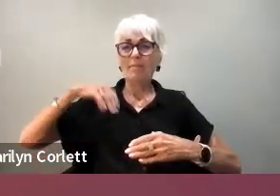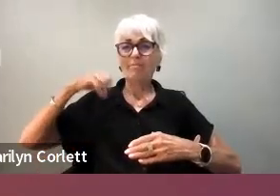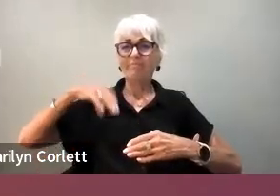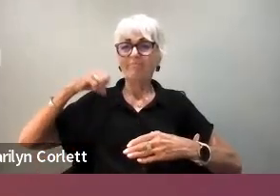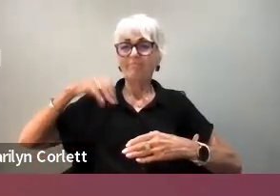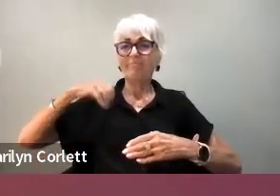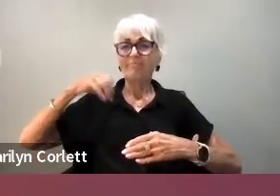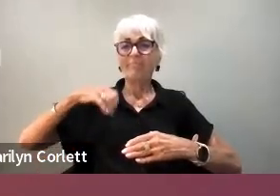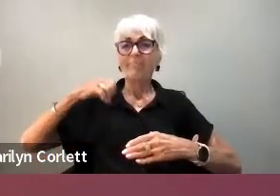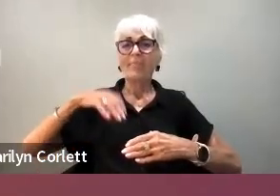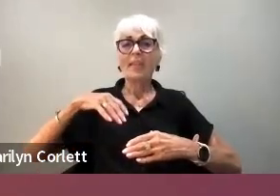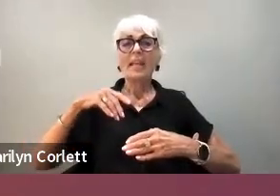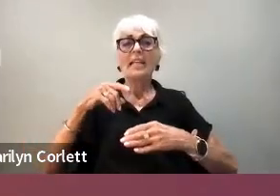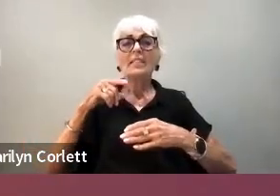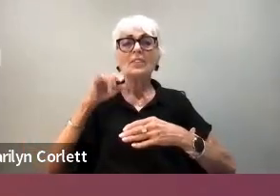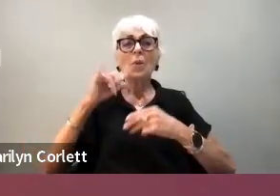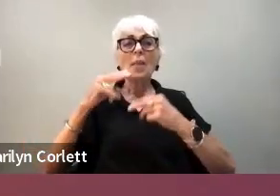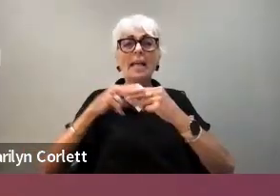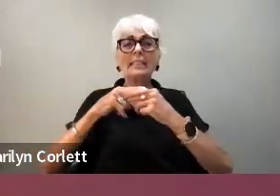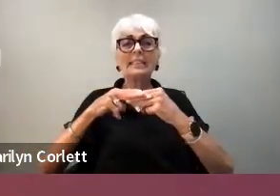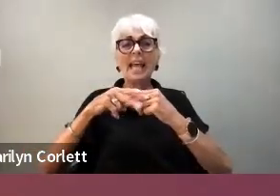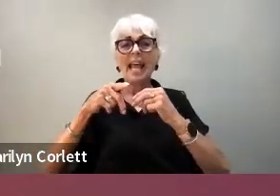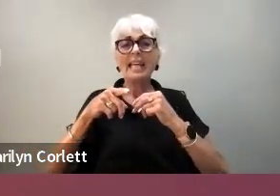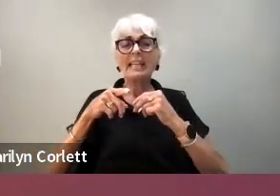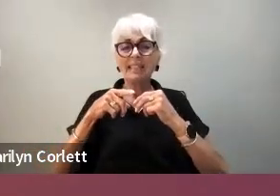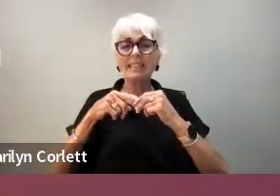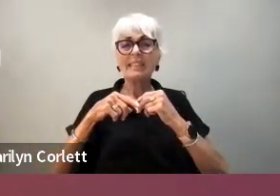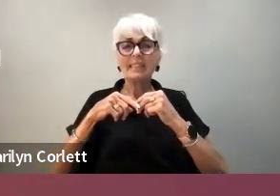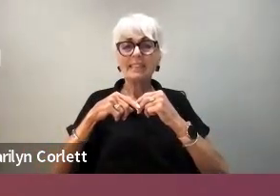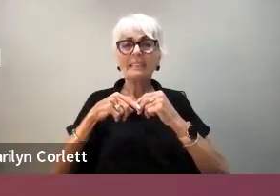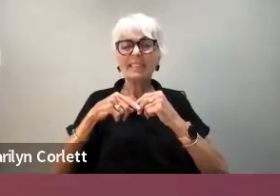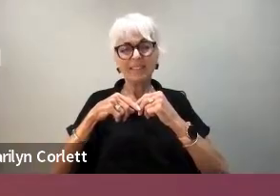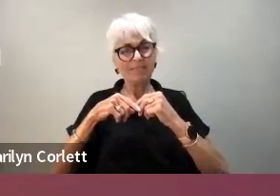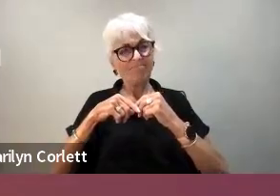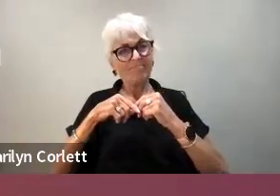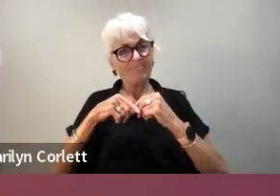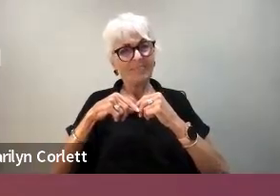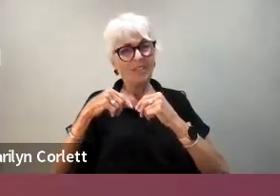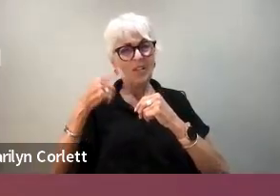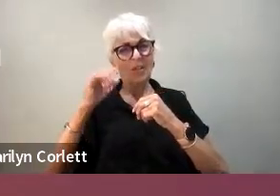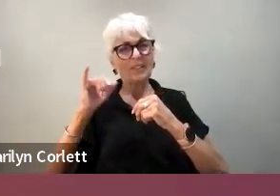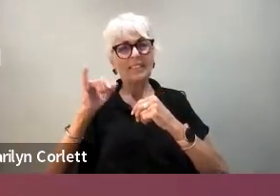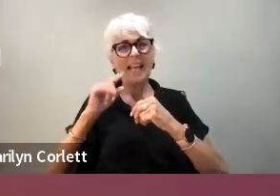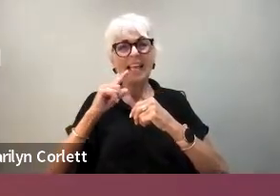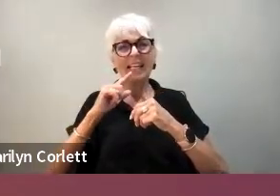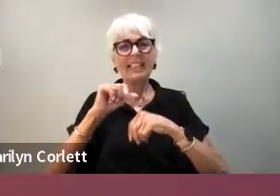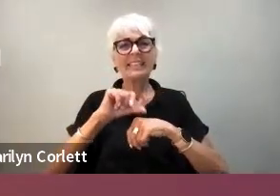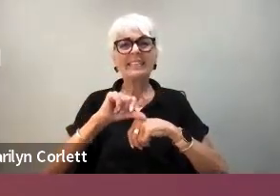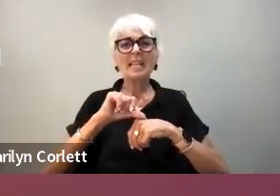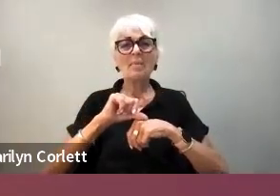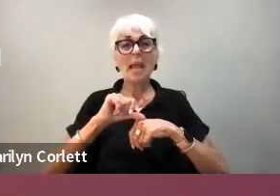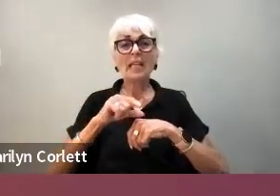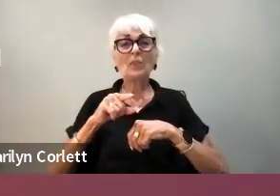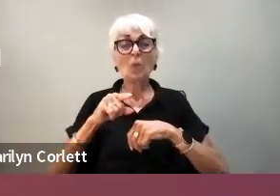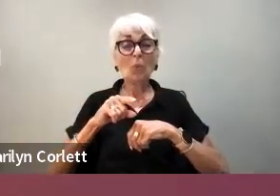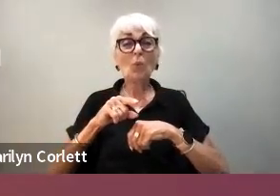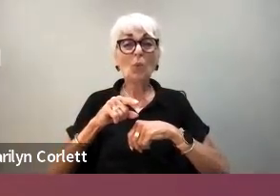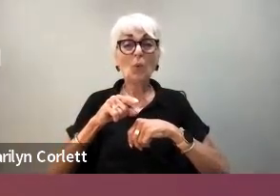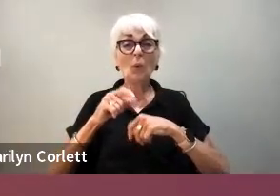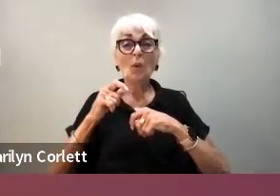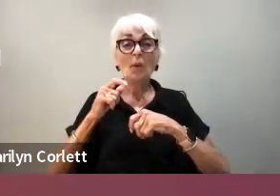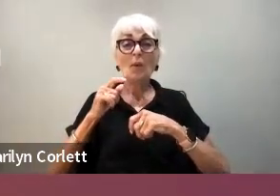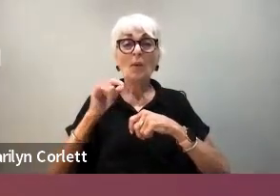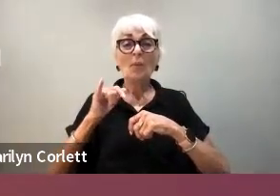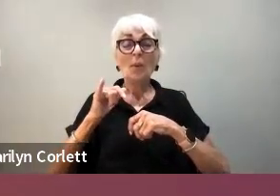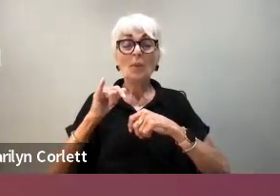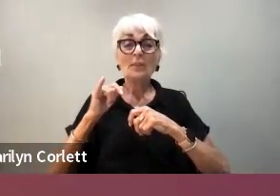image on the slide is of a individual. It looks like picking tomatoes, which those are pretty hefty tomato plants, but he's putting all